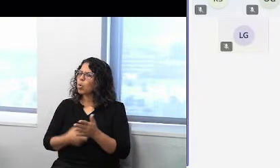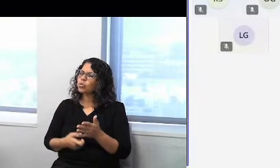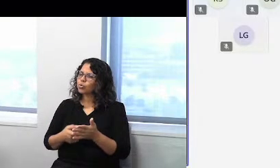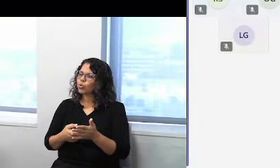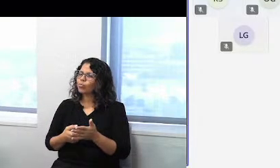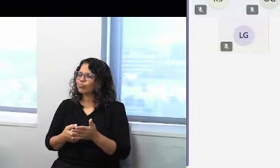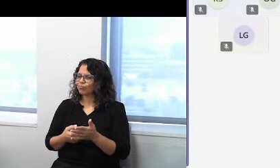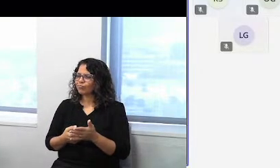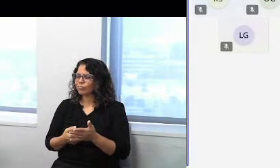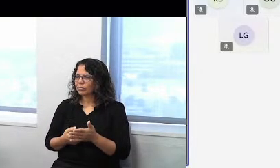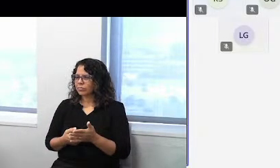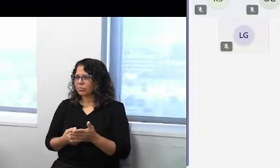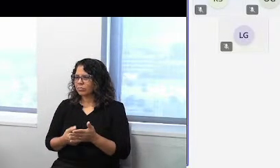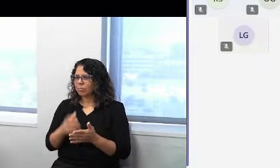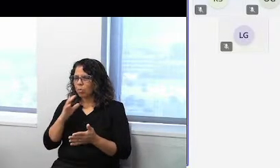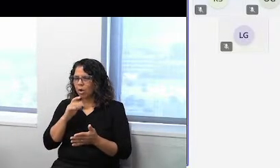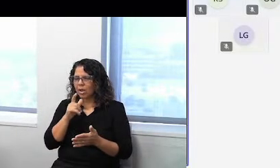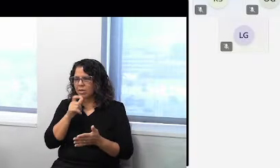correct. Next question.